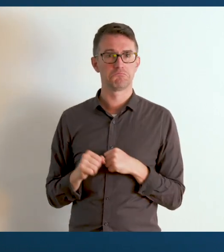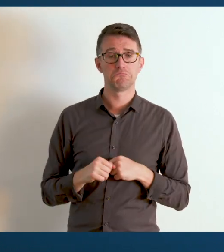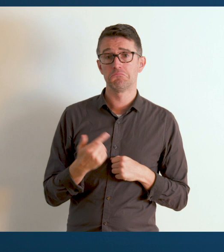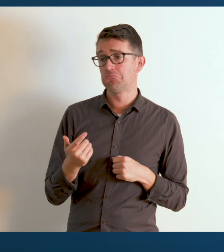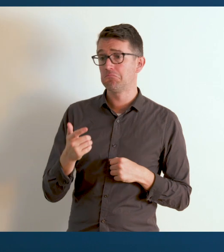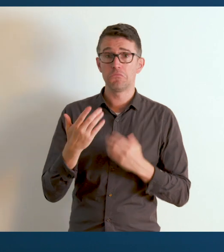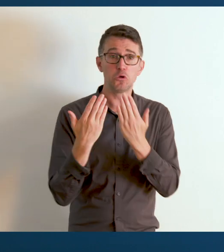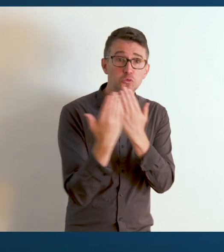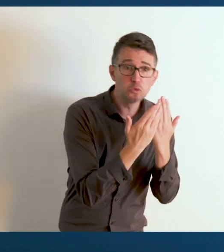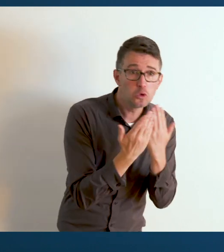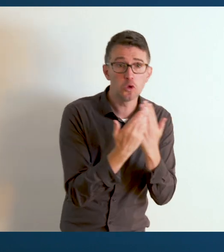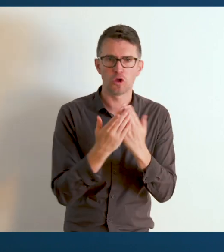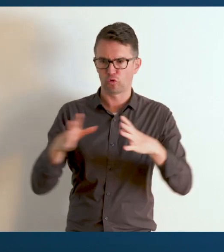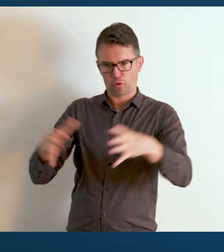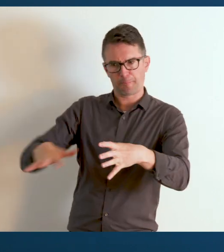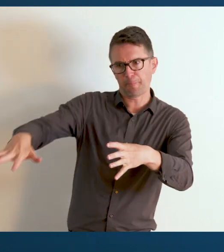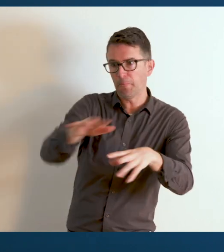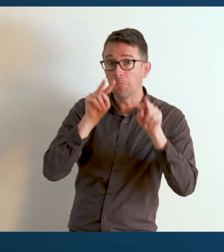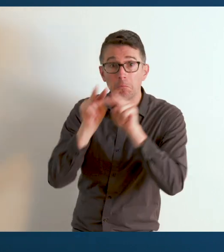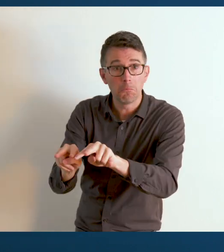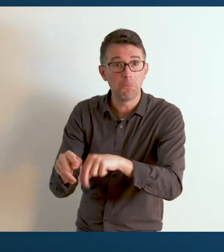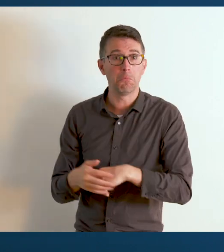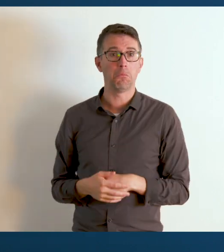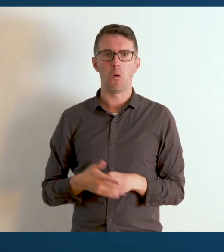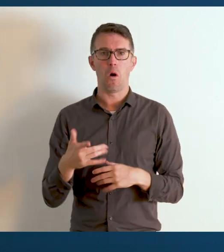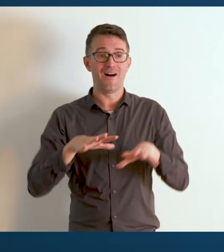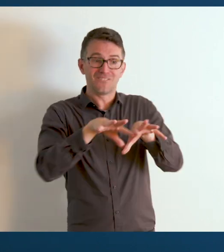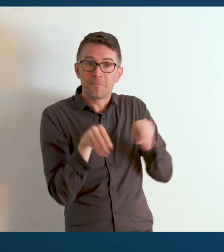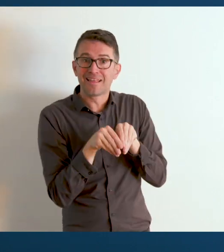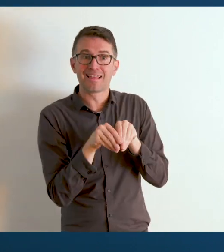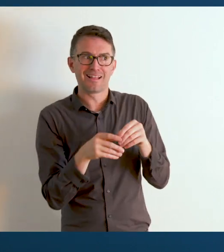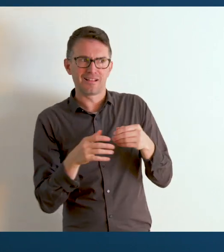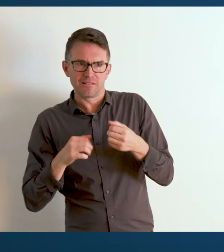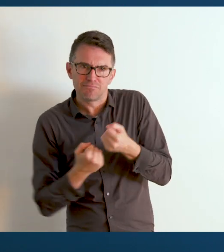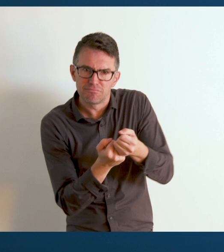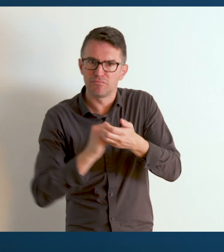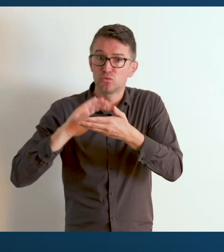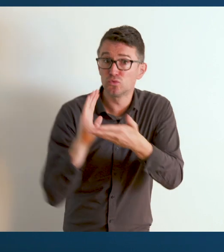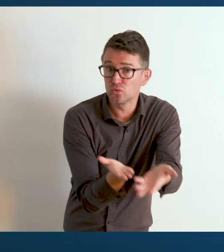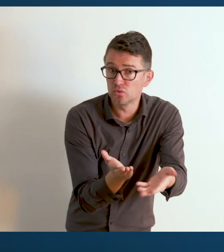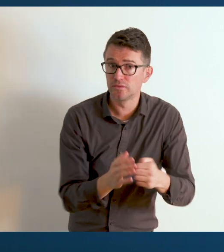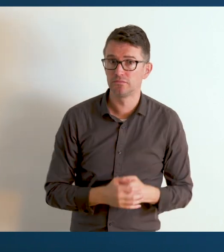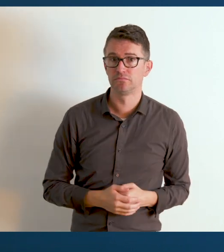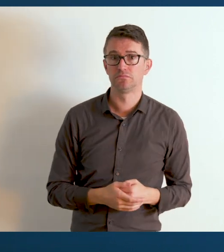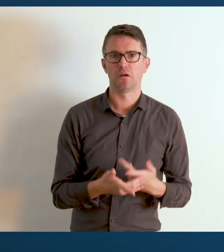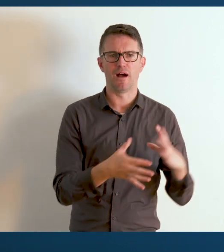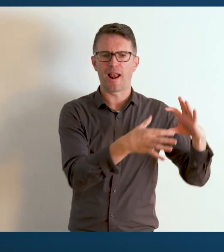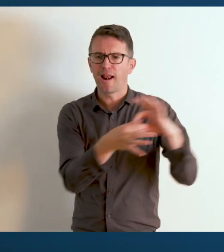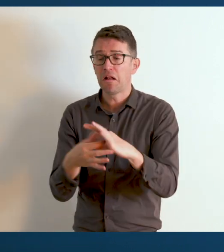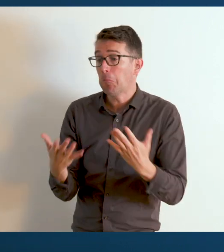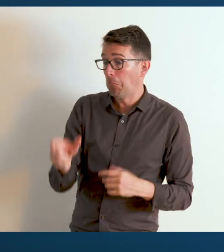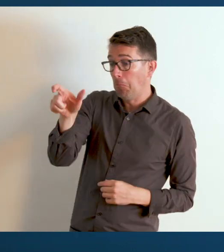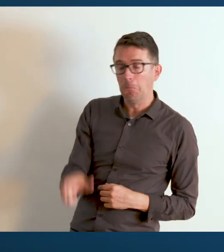in schools, or with the assistance from family and assistive devices. Links to individual treatment and